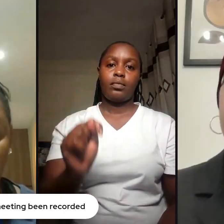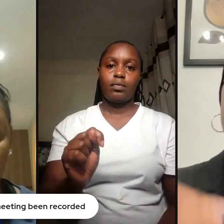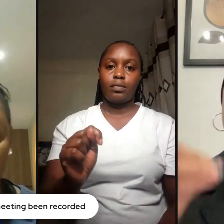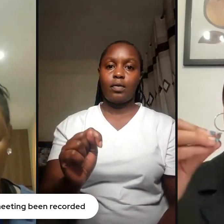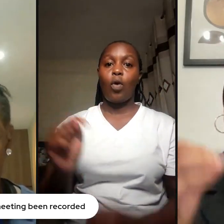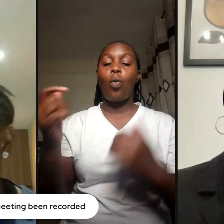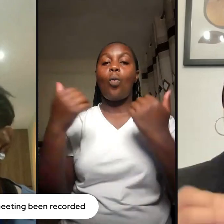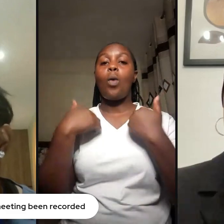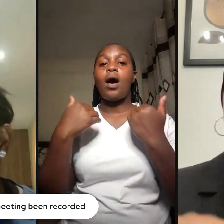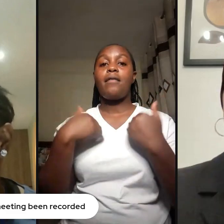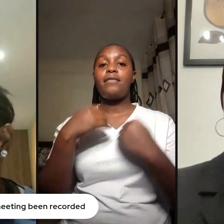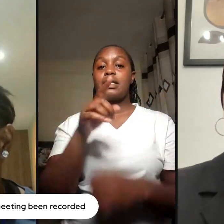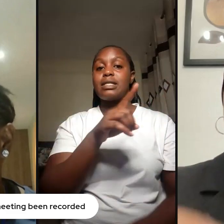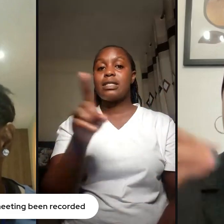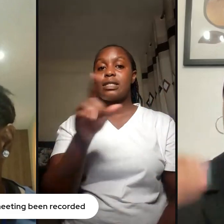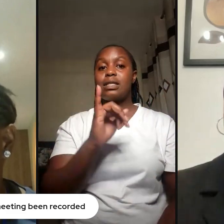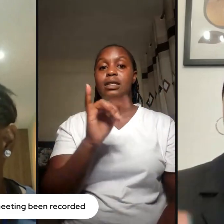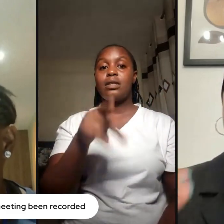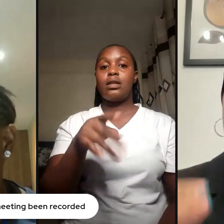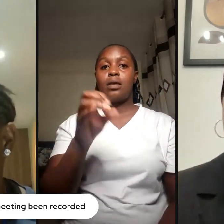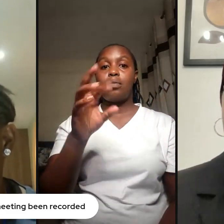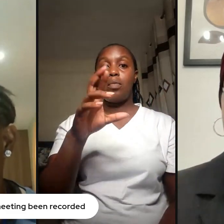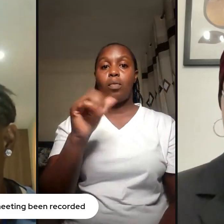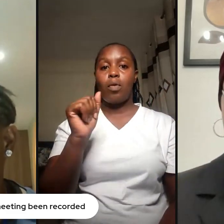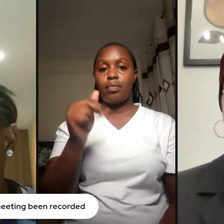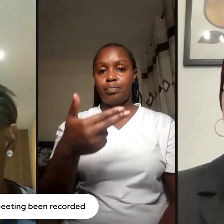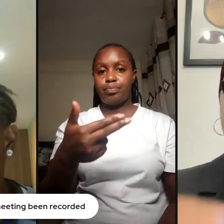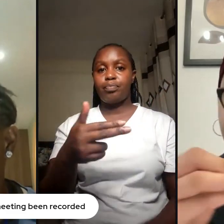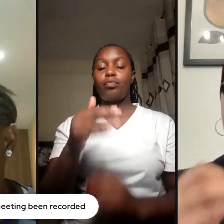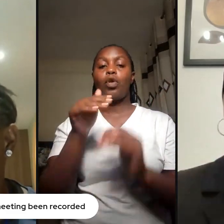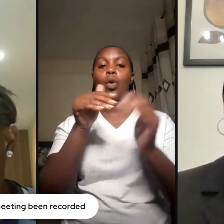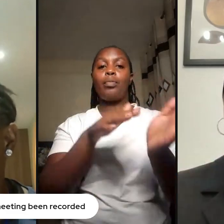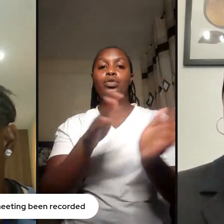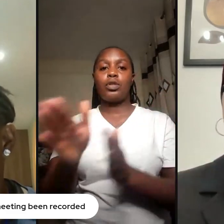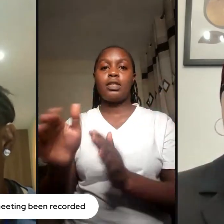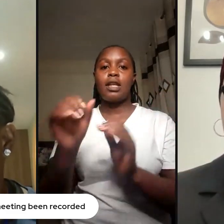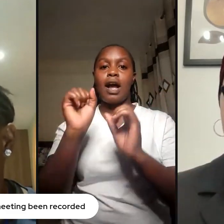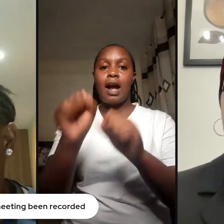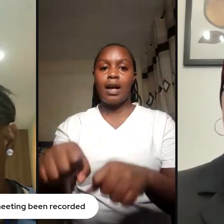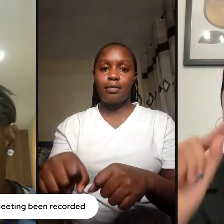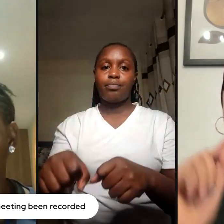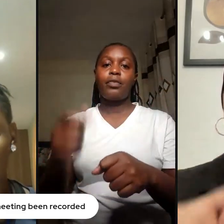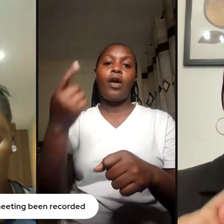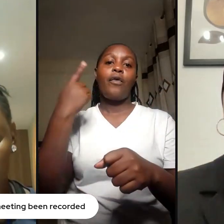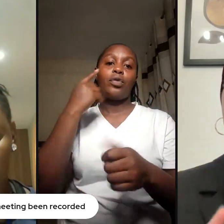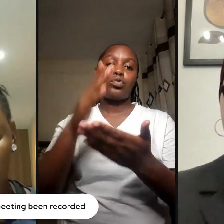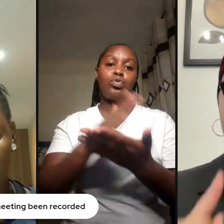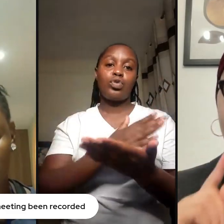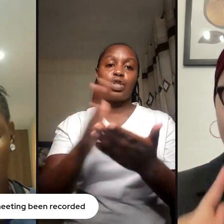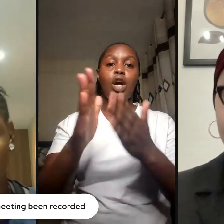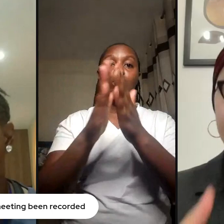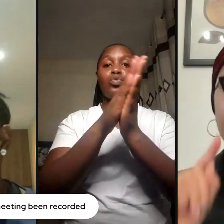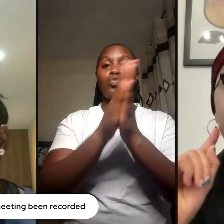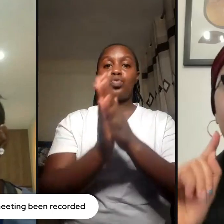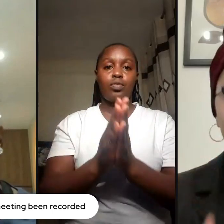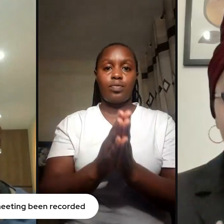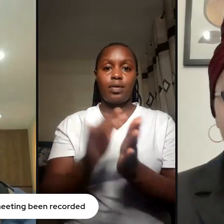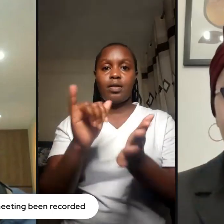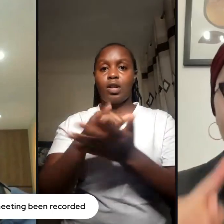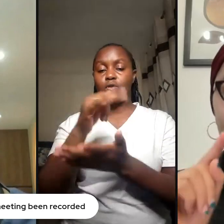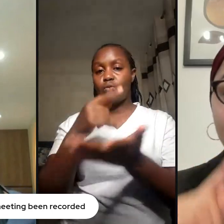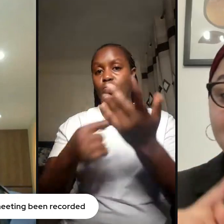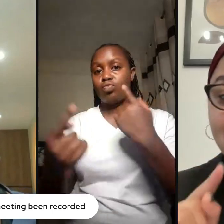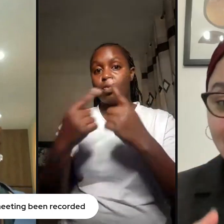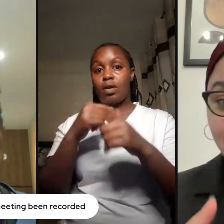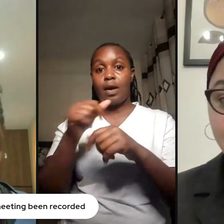channel that can give you an opportunity to share your story. That collaboration I was talking about, that is the best way to navigate and